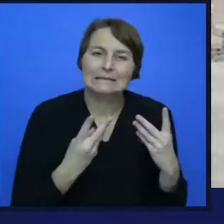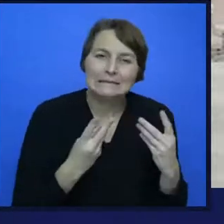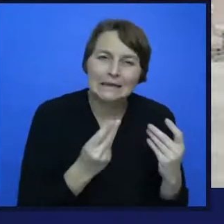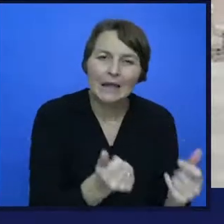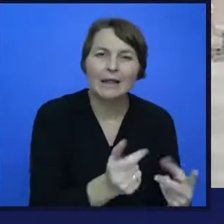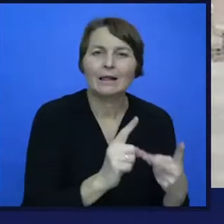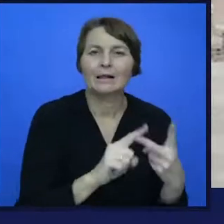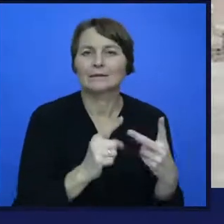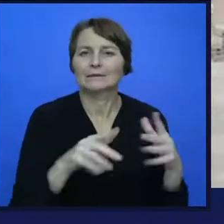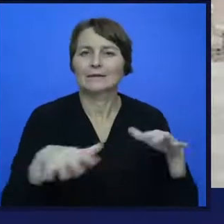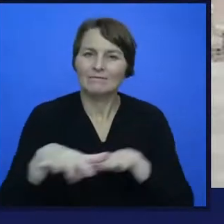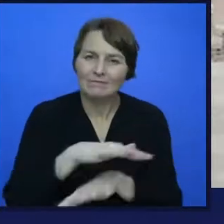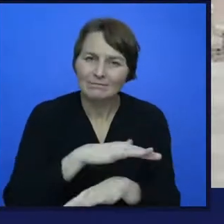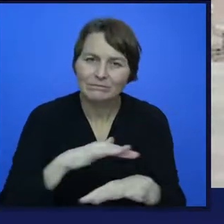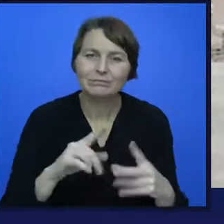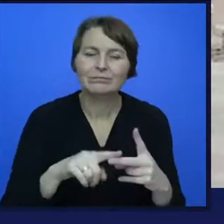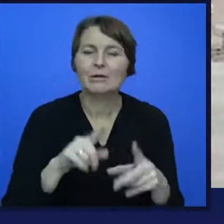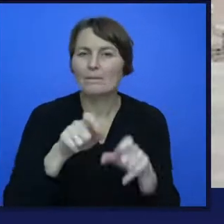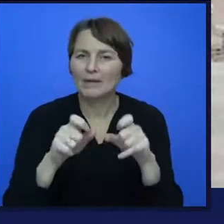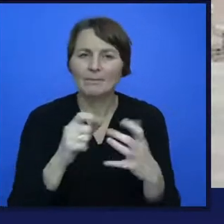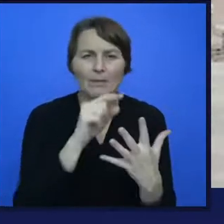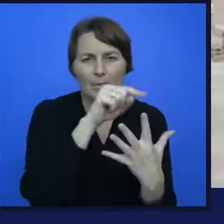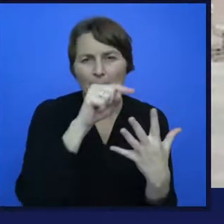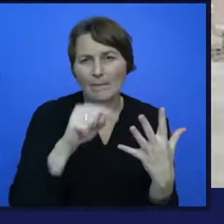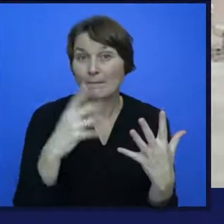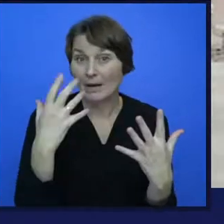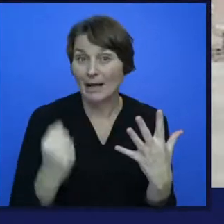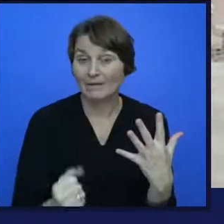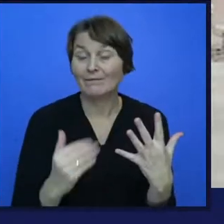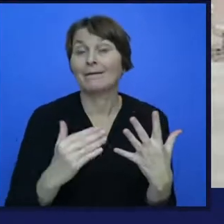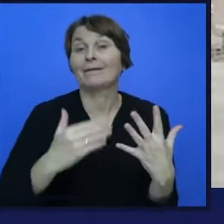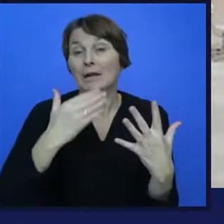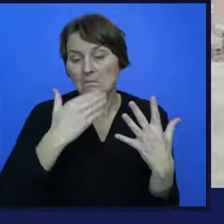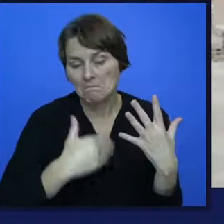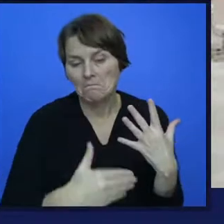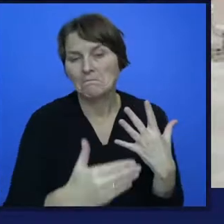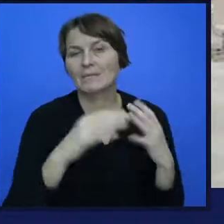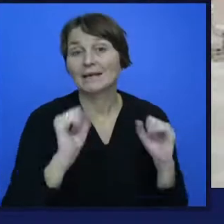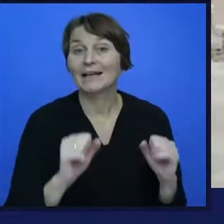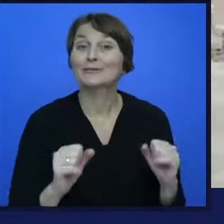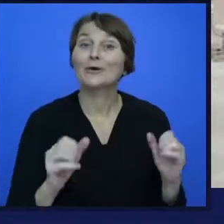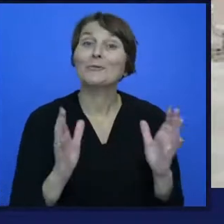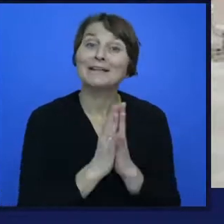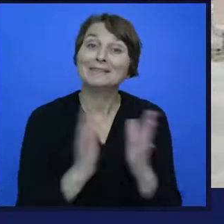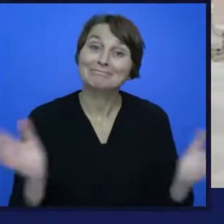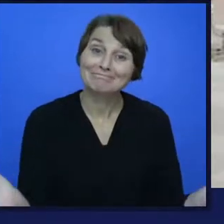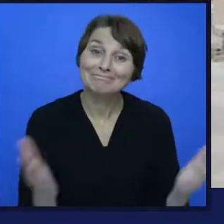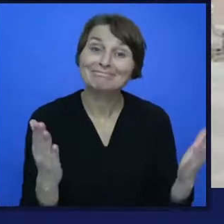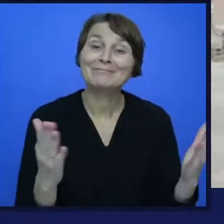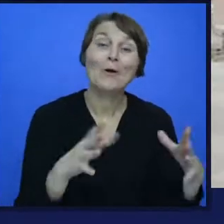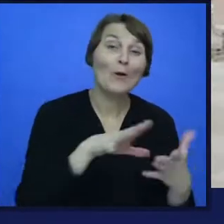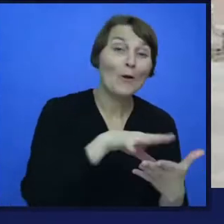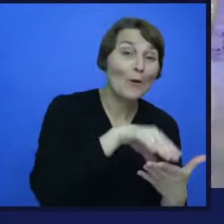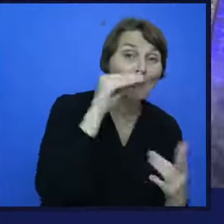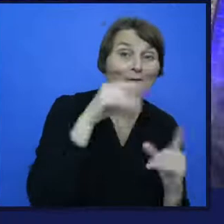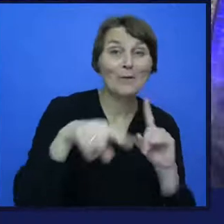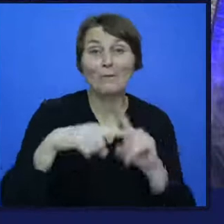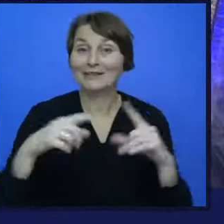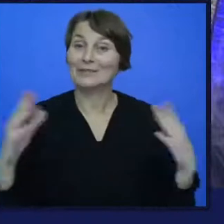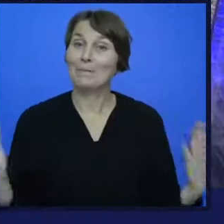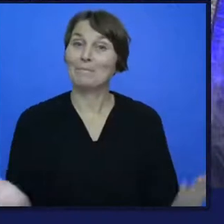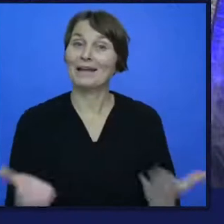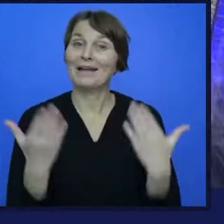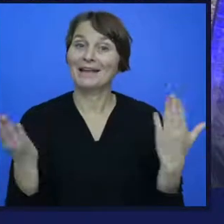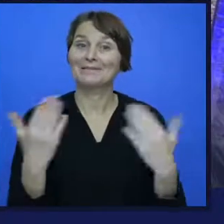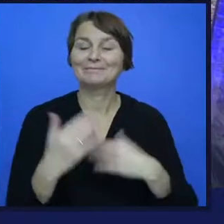environments as well. So I'd say, you know, get learning, get playing. Yeah. And speaking of